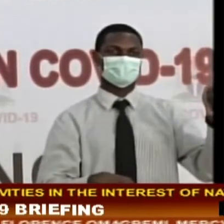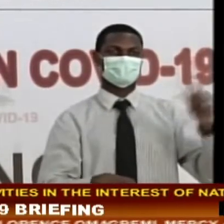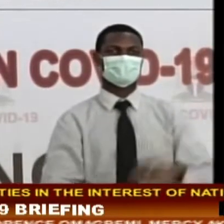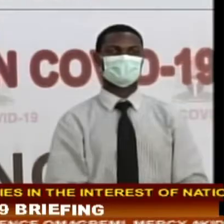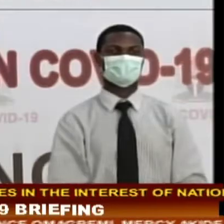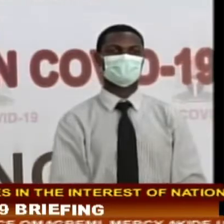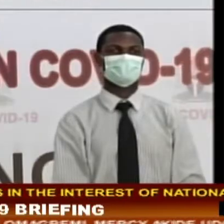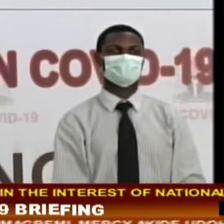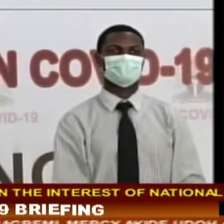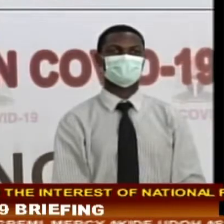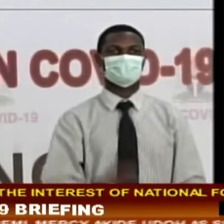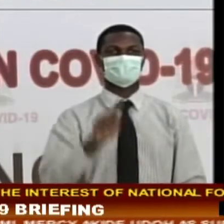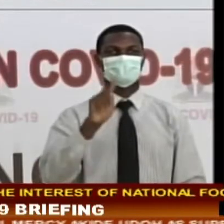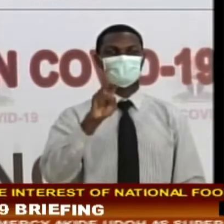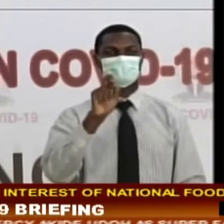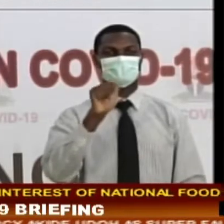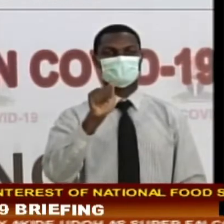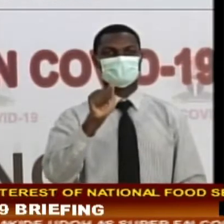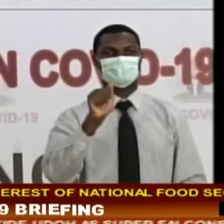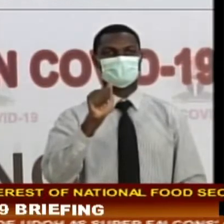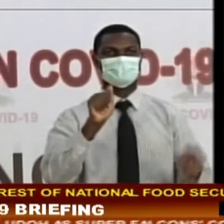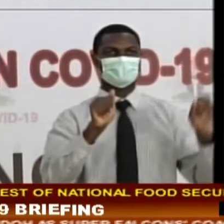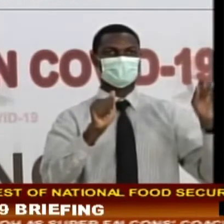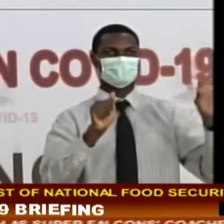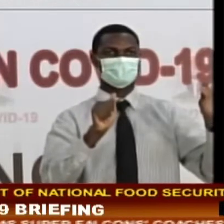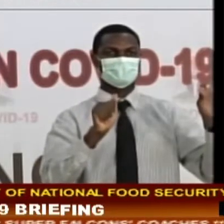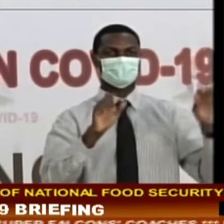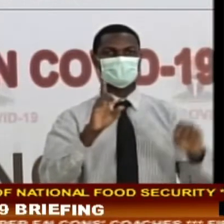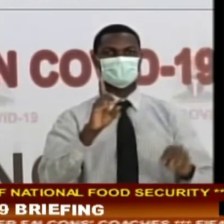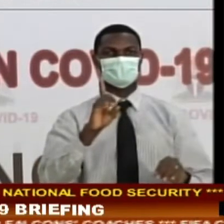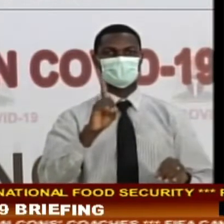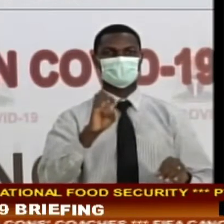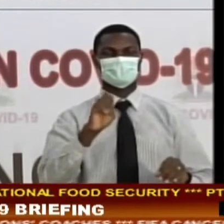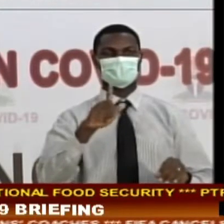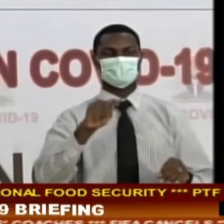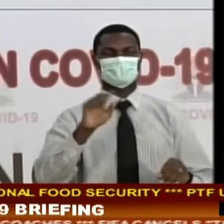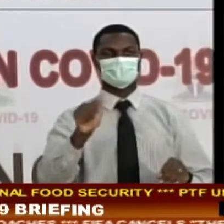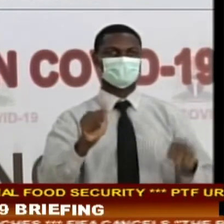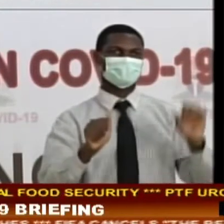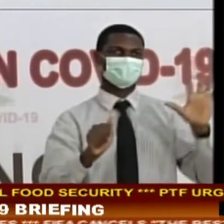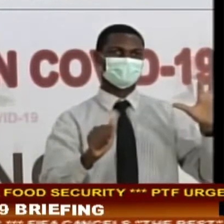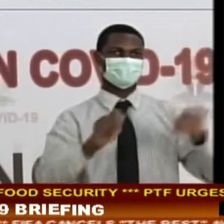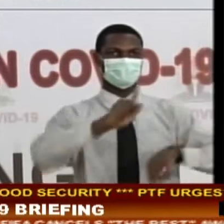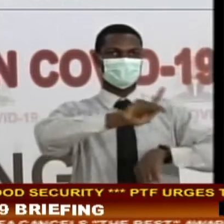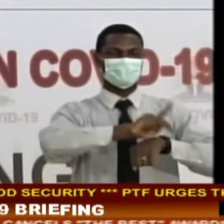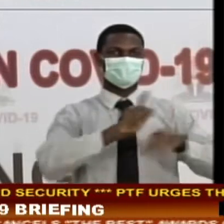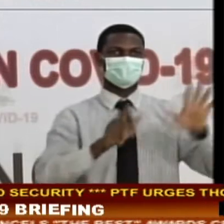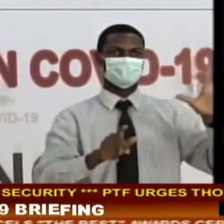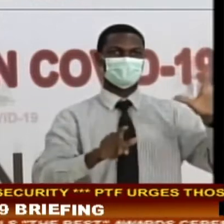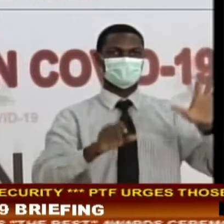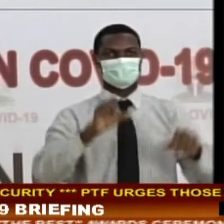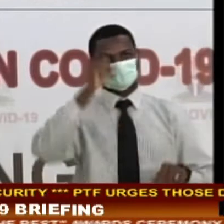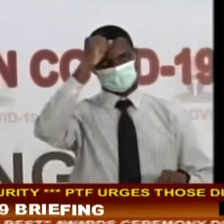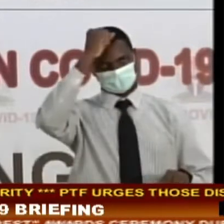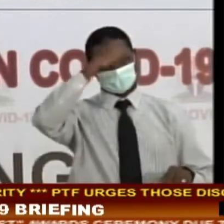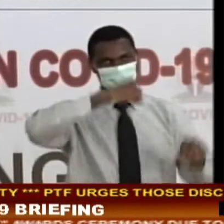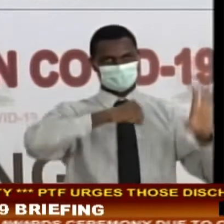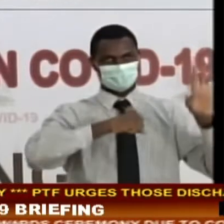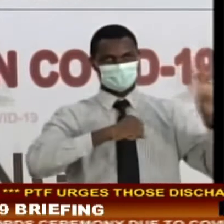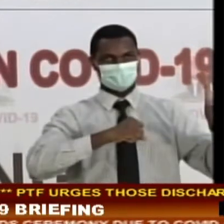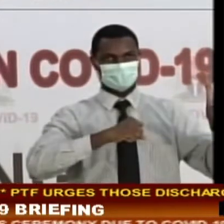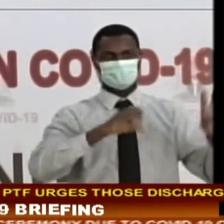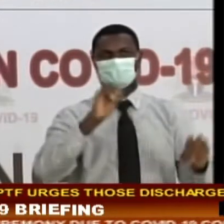10 qua 9 Delta 5 kaduna 5 Soo 4 oo